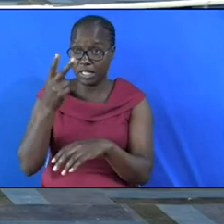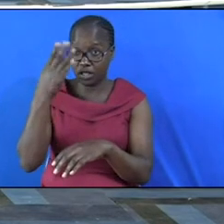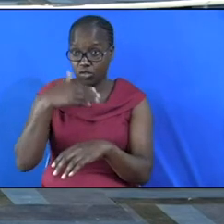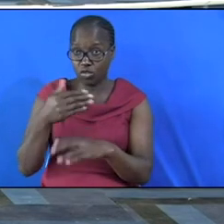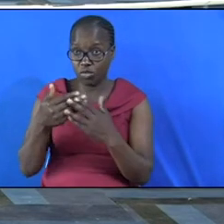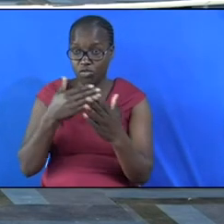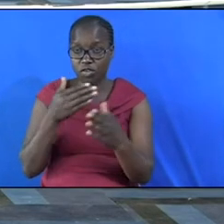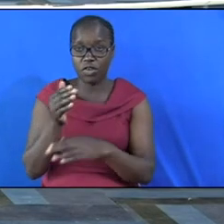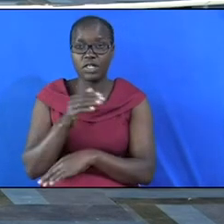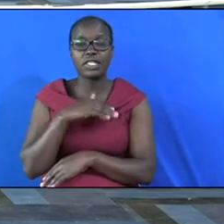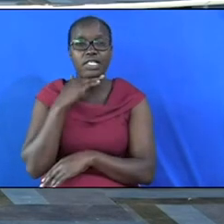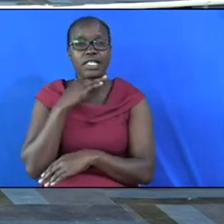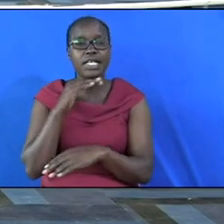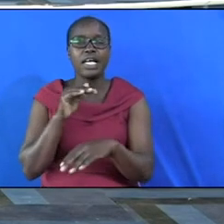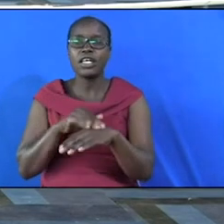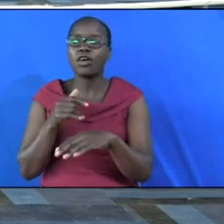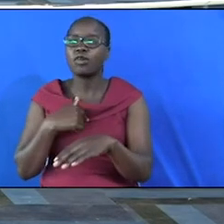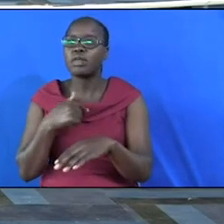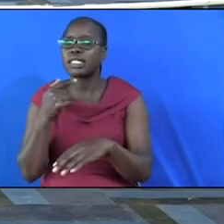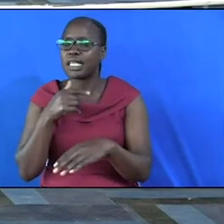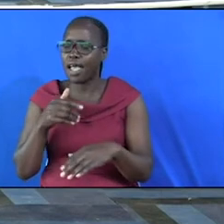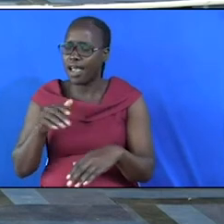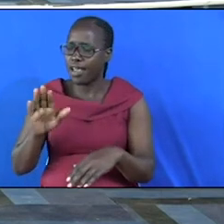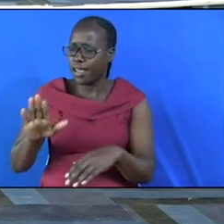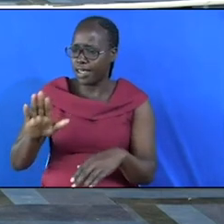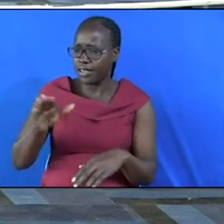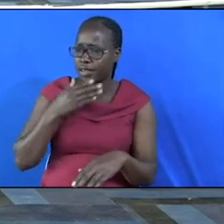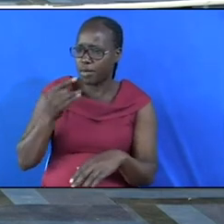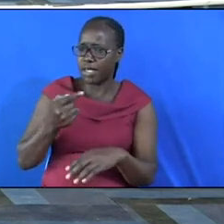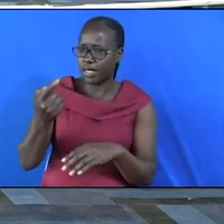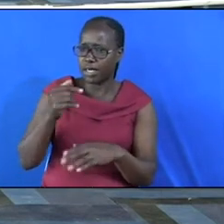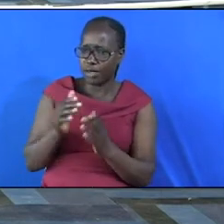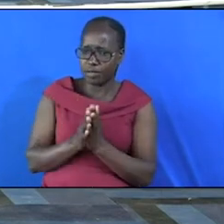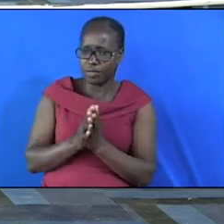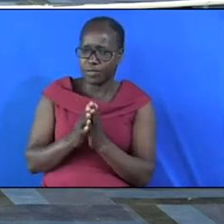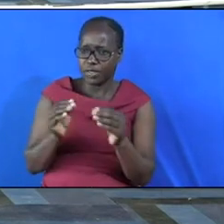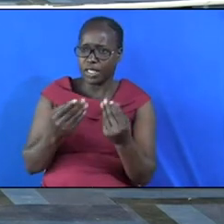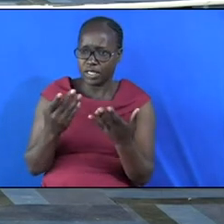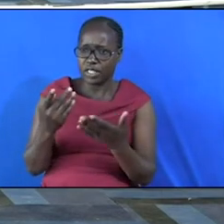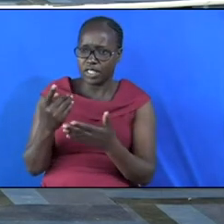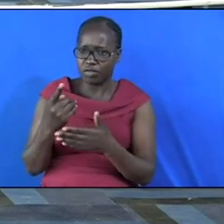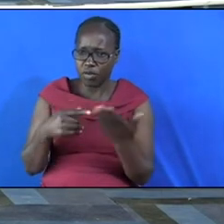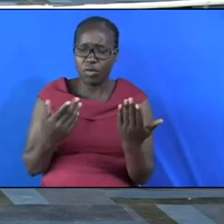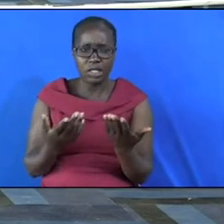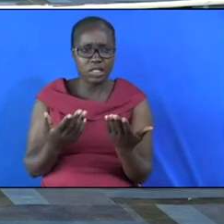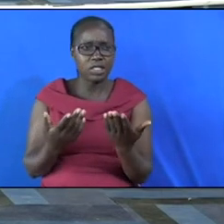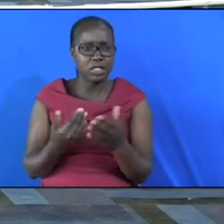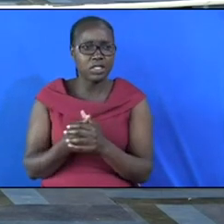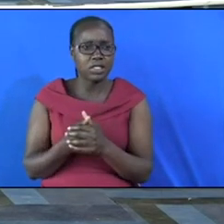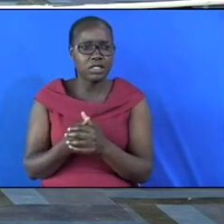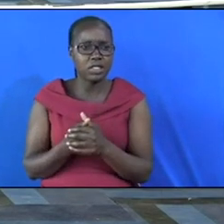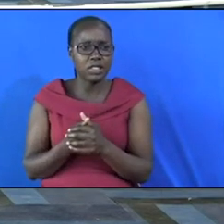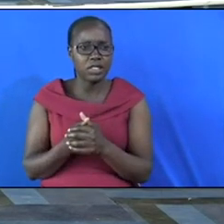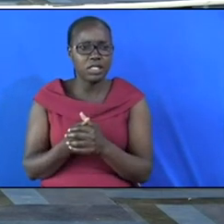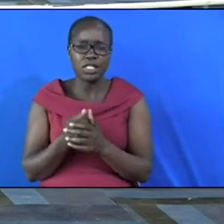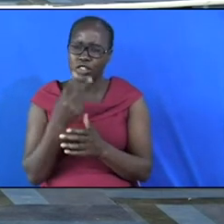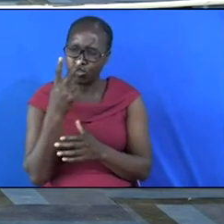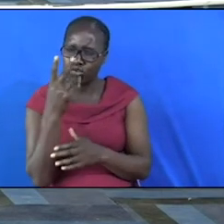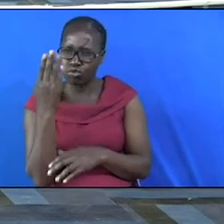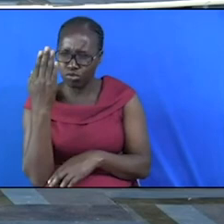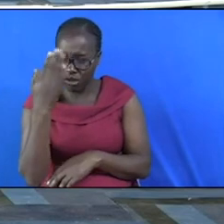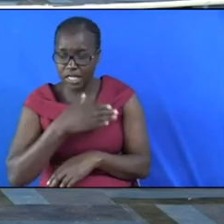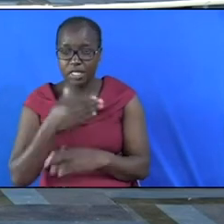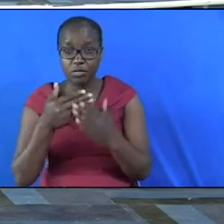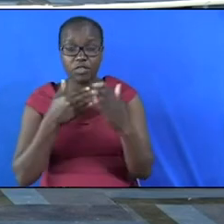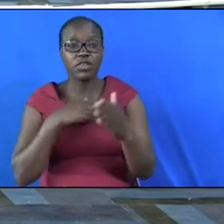died. He says that, young man, come. And I give you what will carry you through this life. 2 days